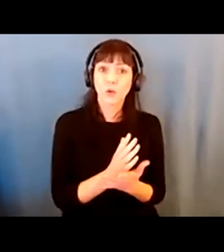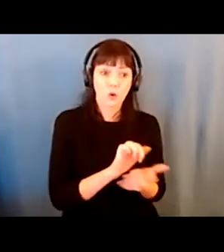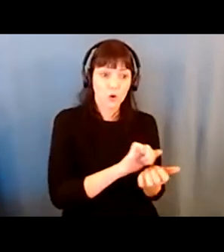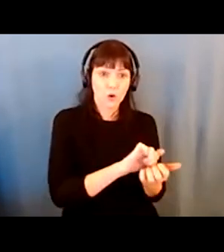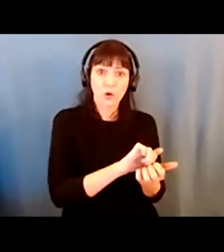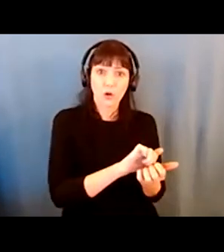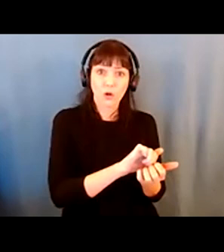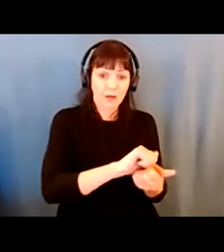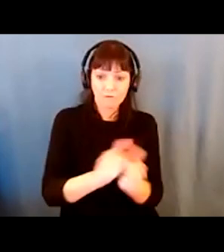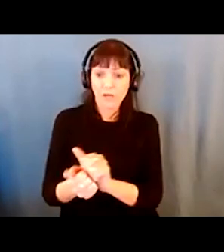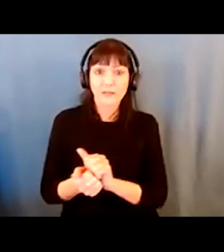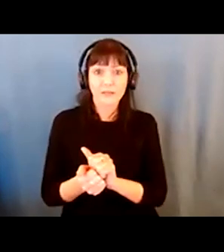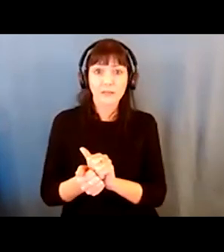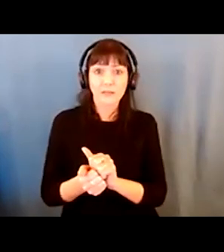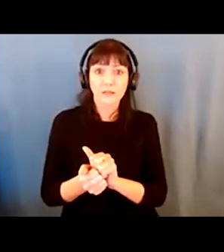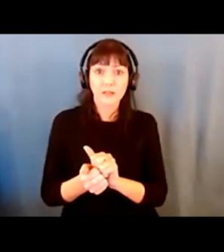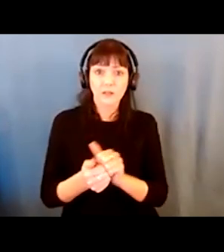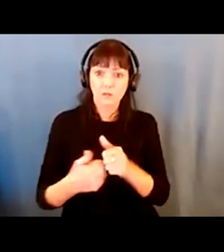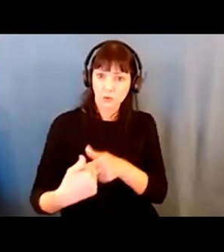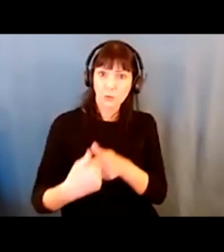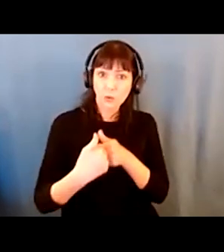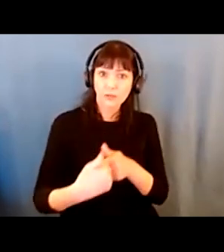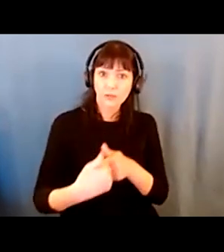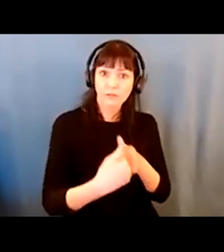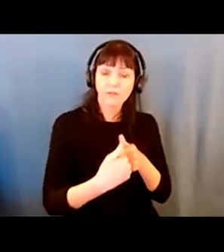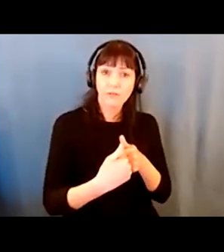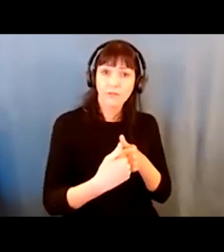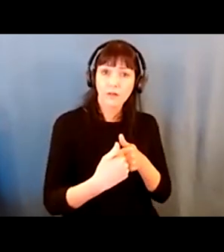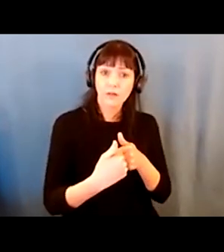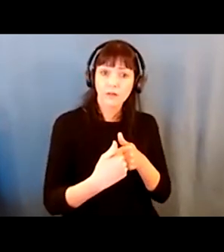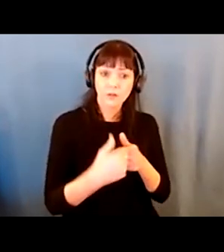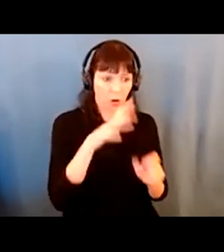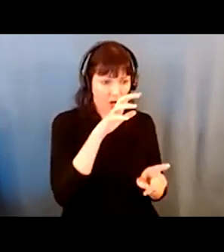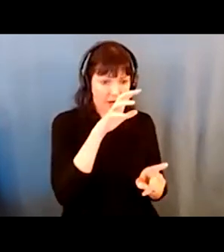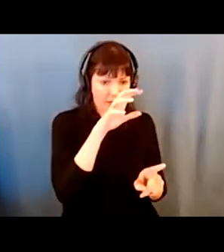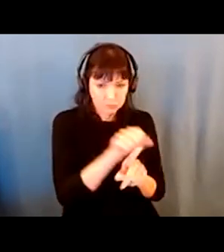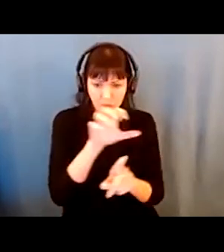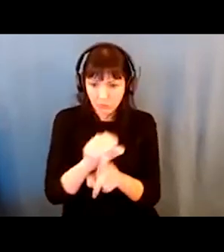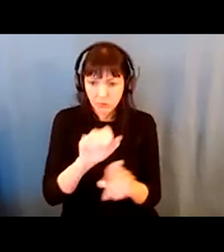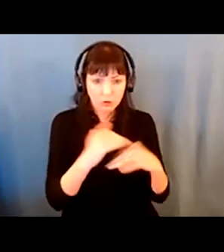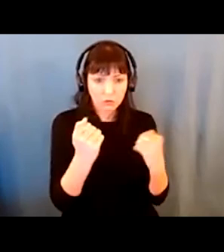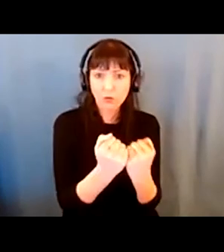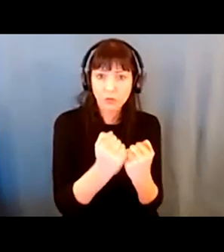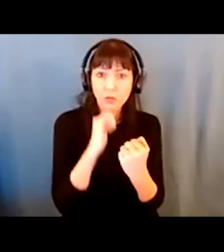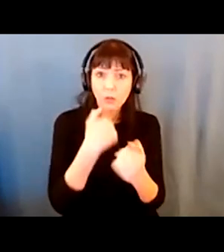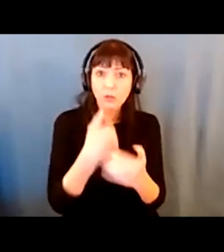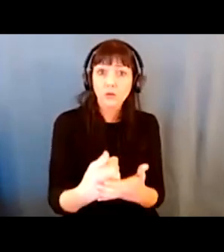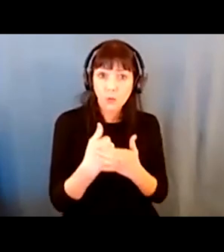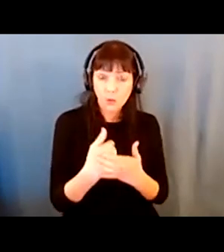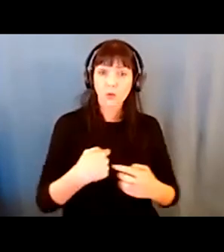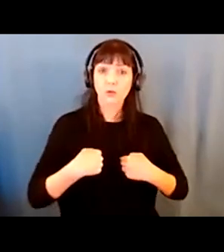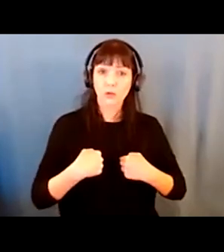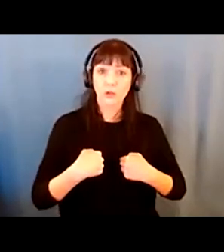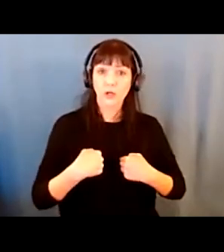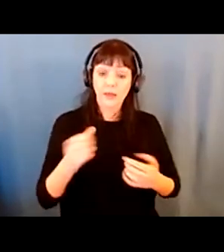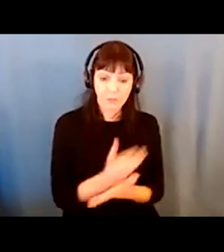people that just supported it really. So I tried to find groups that supported me being visible basically, and then put that stuff into the work,